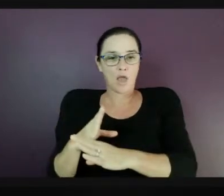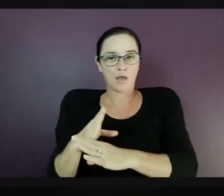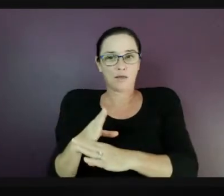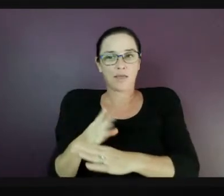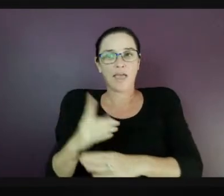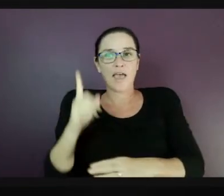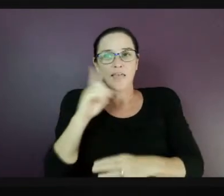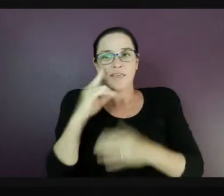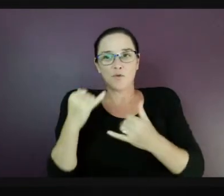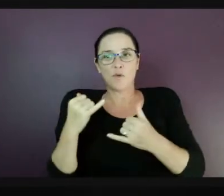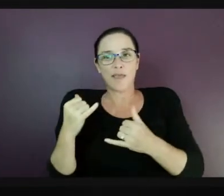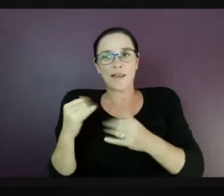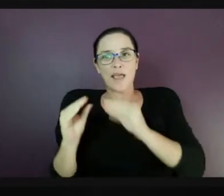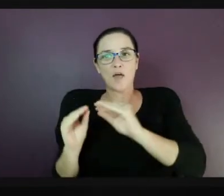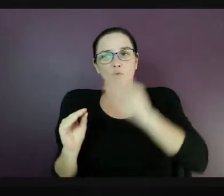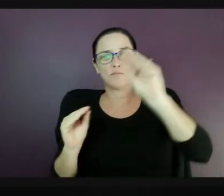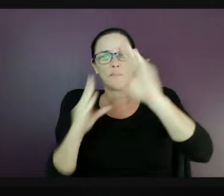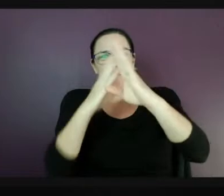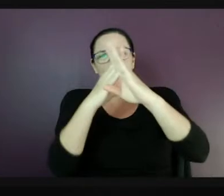right in here, something like that.